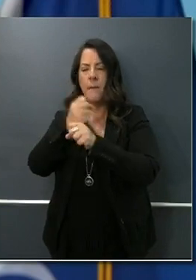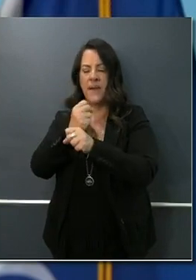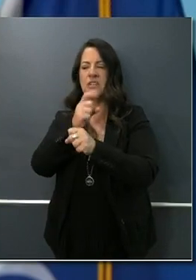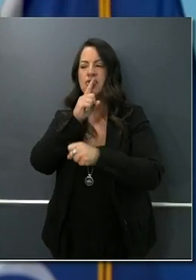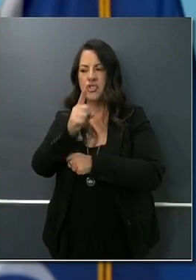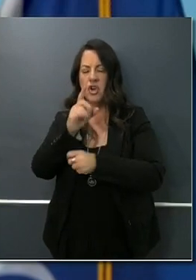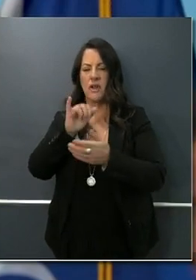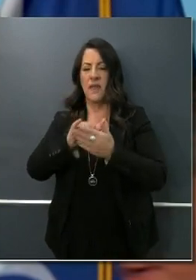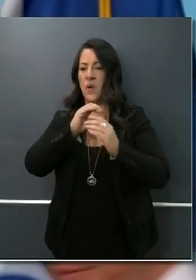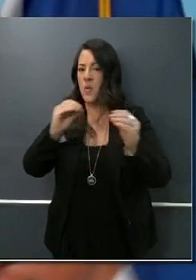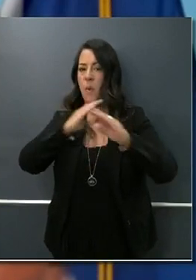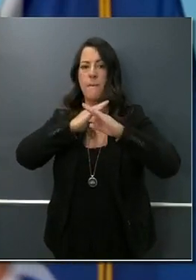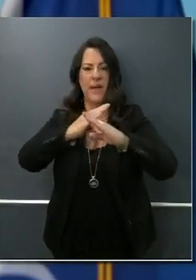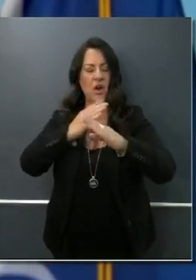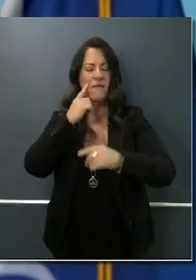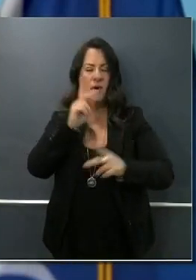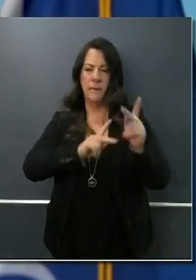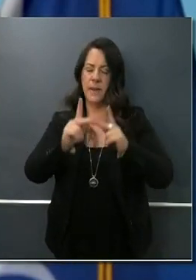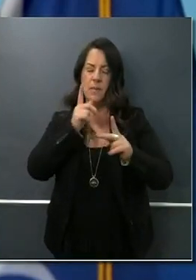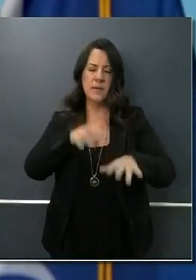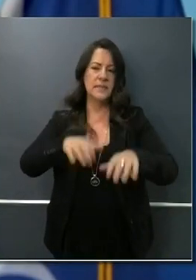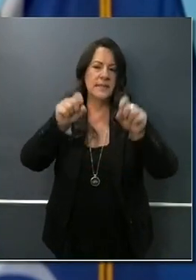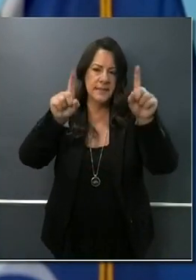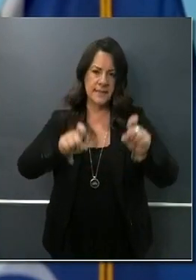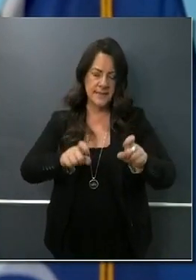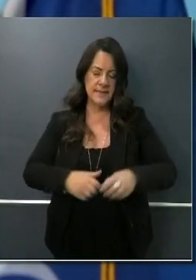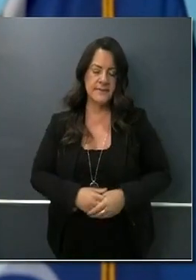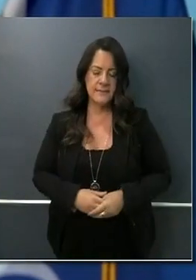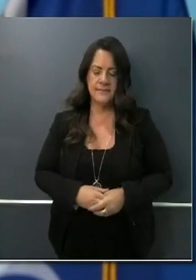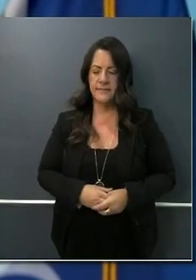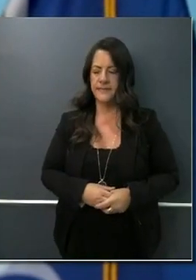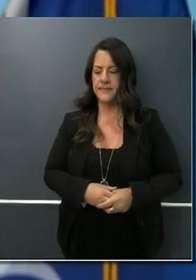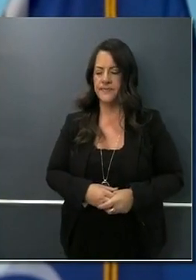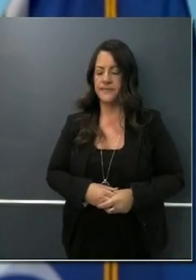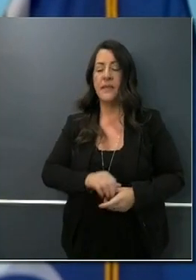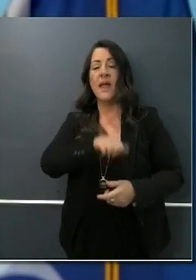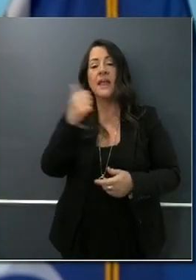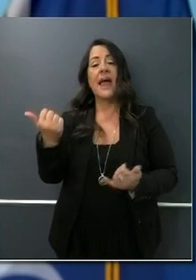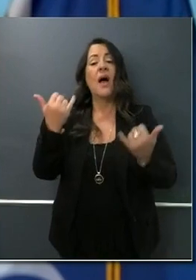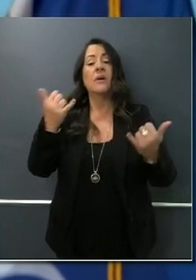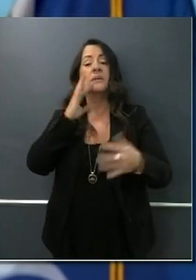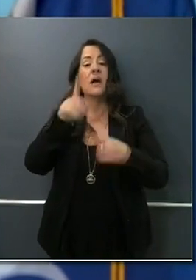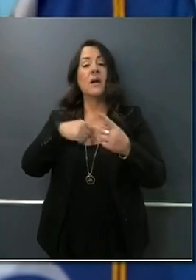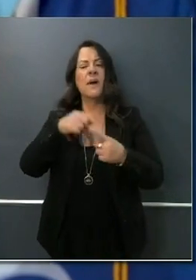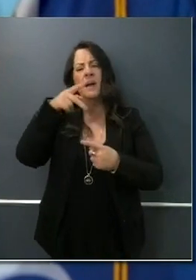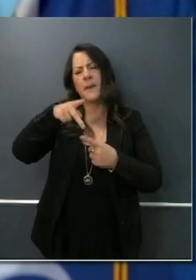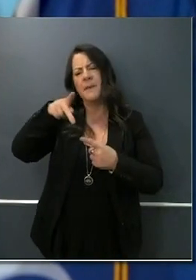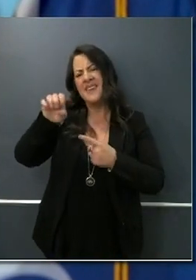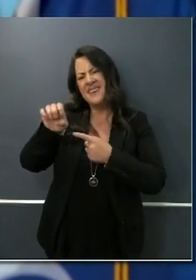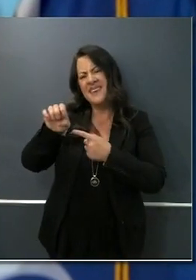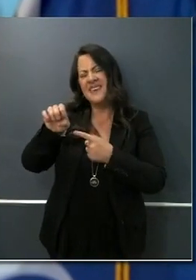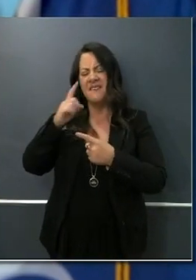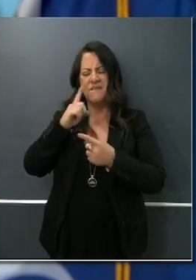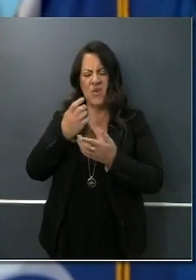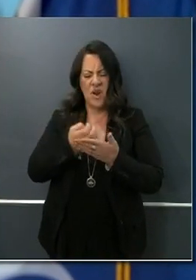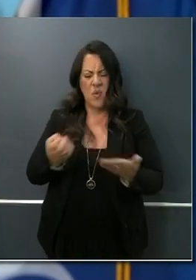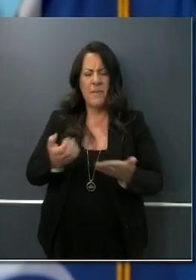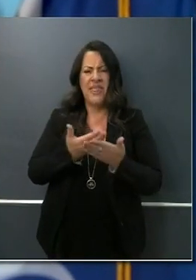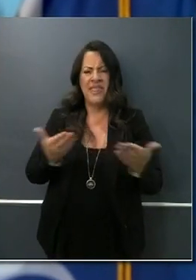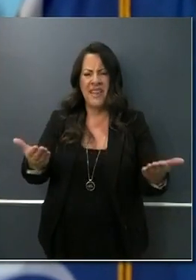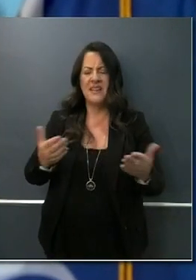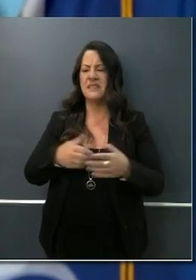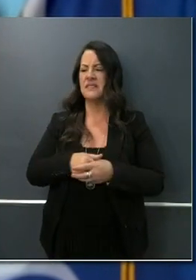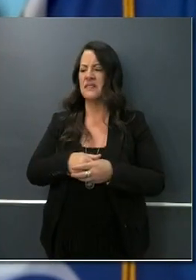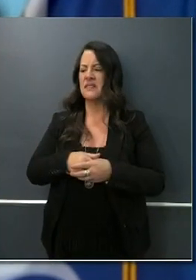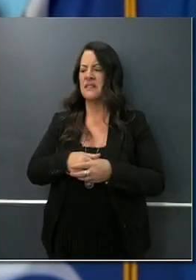And Angela, as always, PPE is an issue as well. accessibility testing, but you got to have